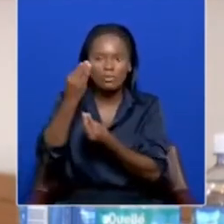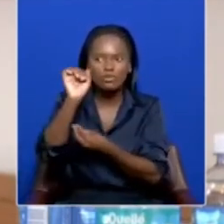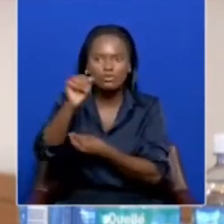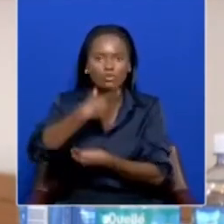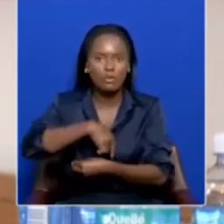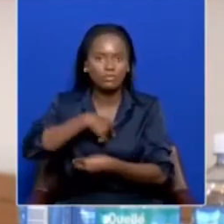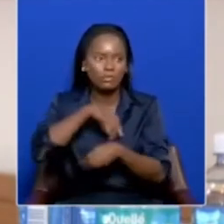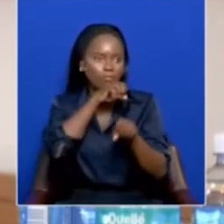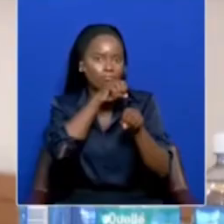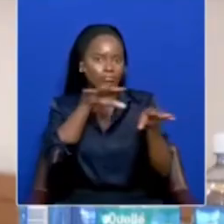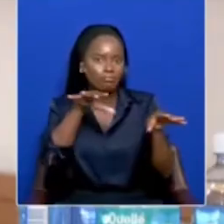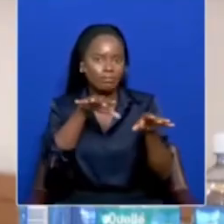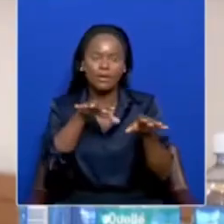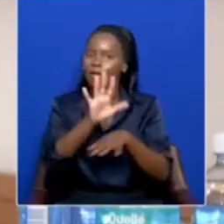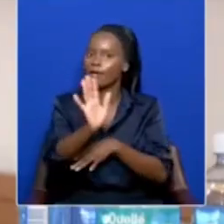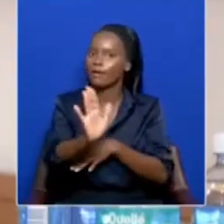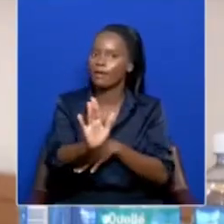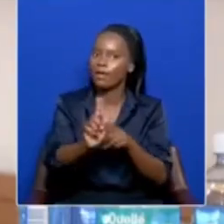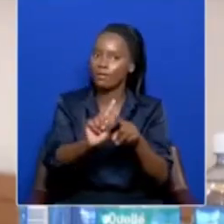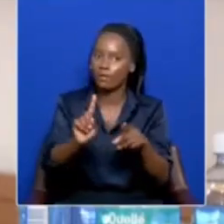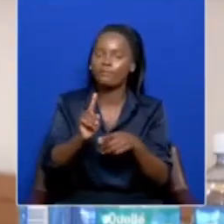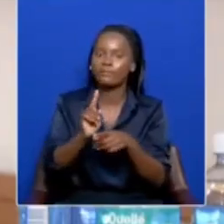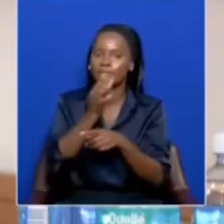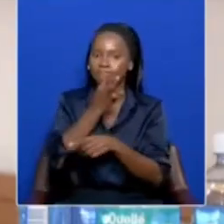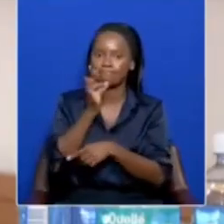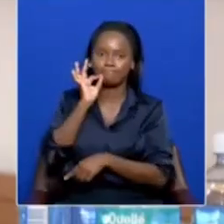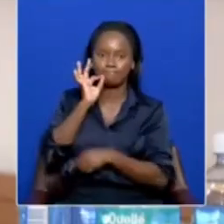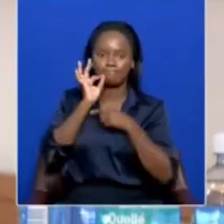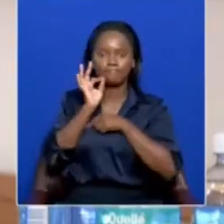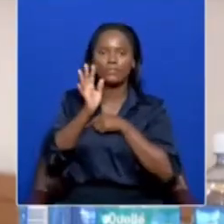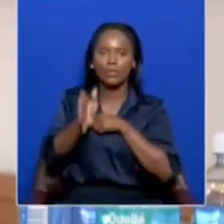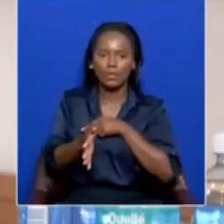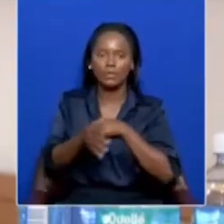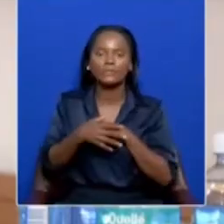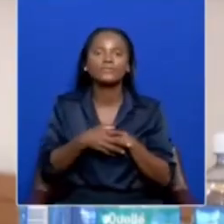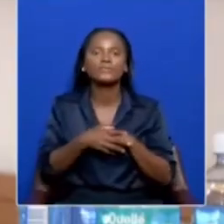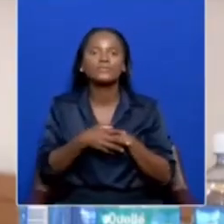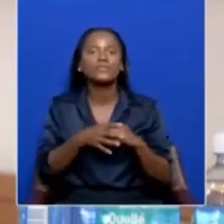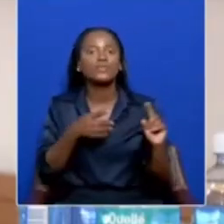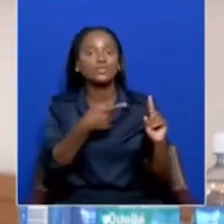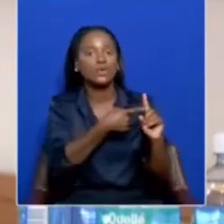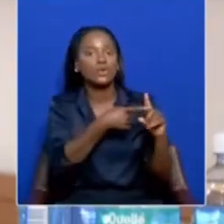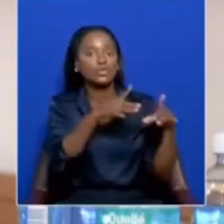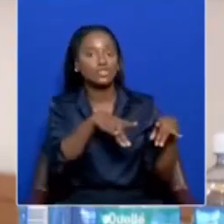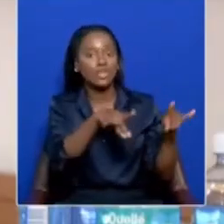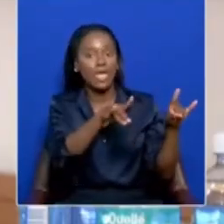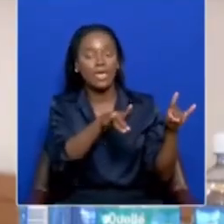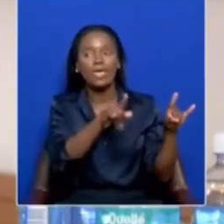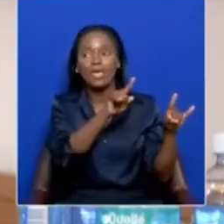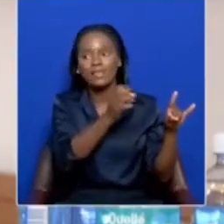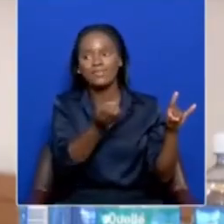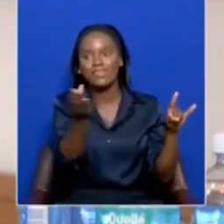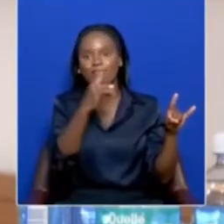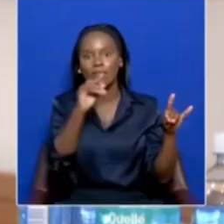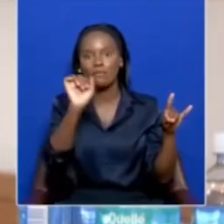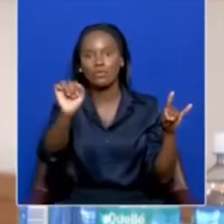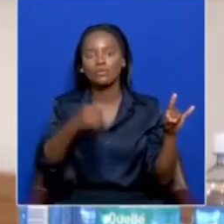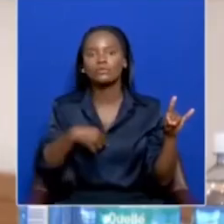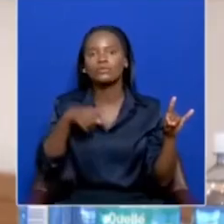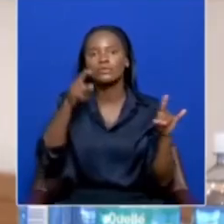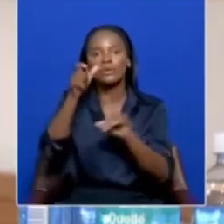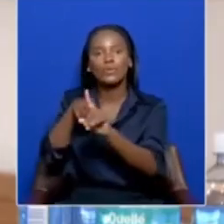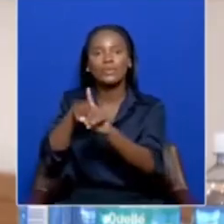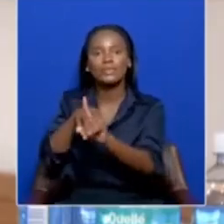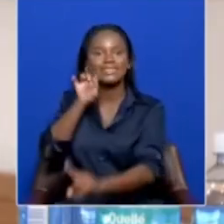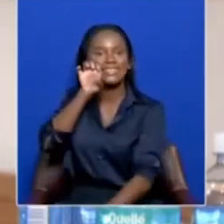allocated the alphabet E to you. So from now going forward, you shall be referred to strictly